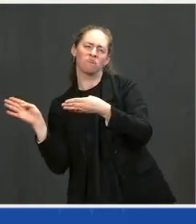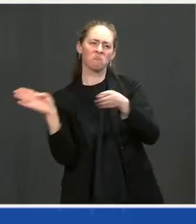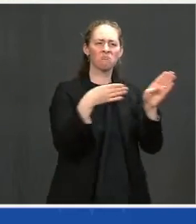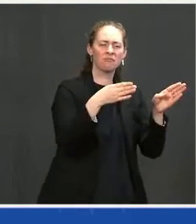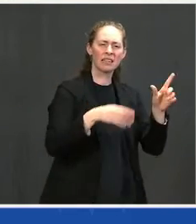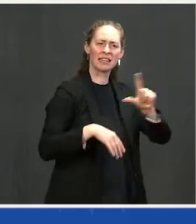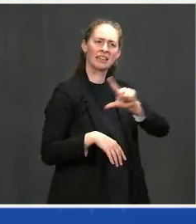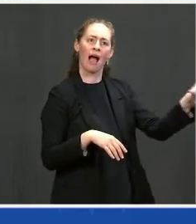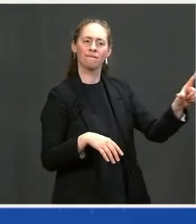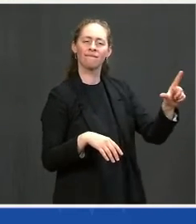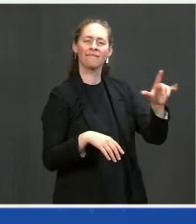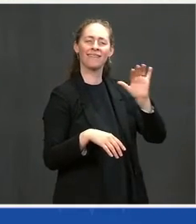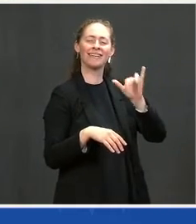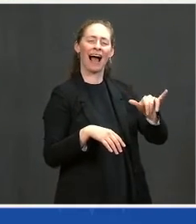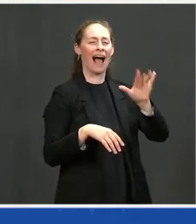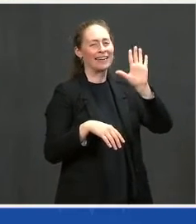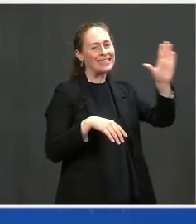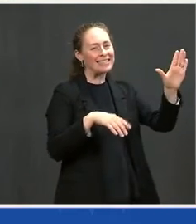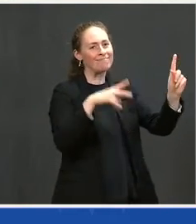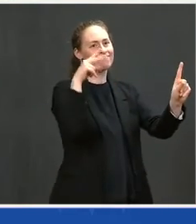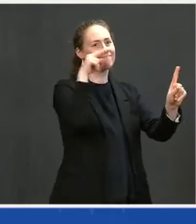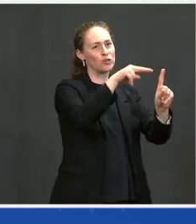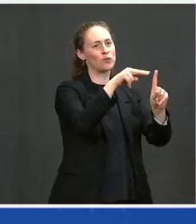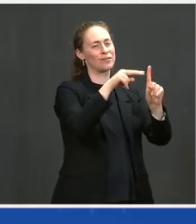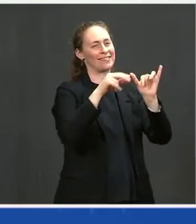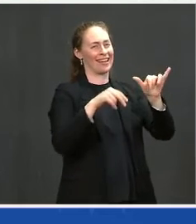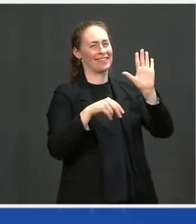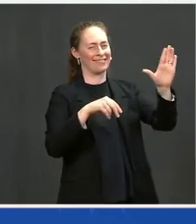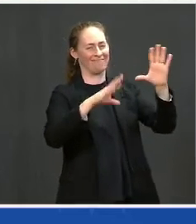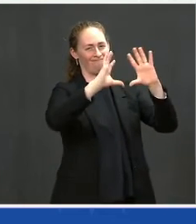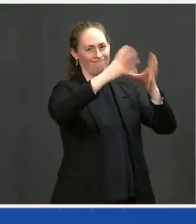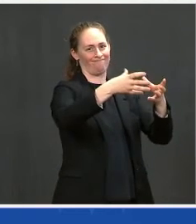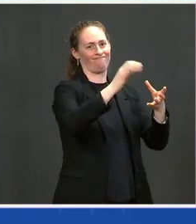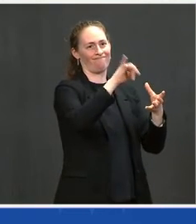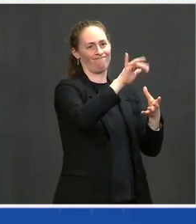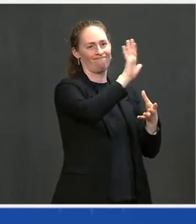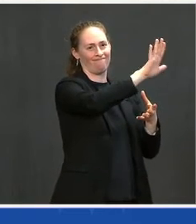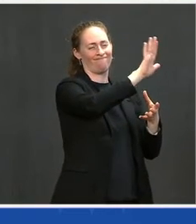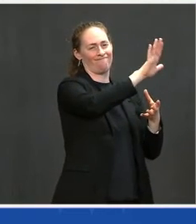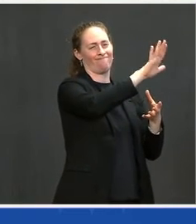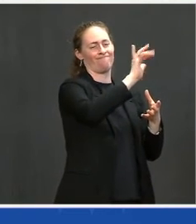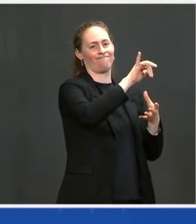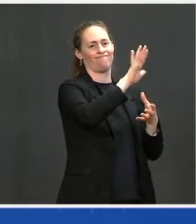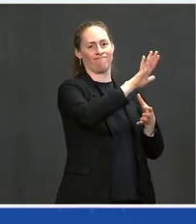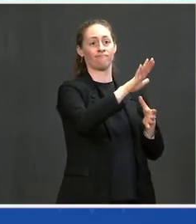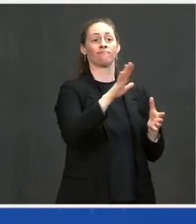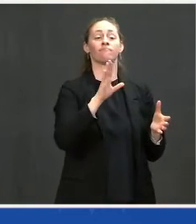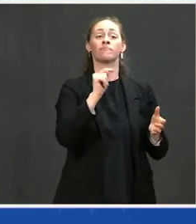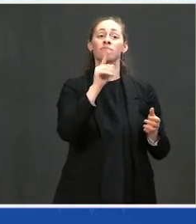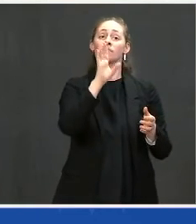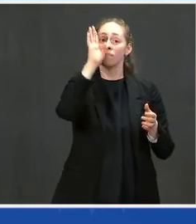Over 50% of them must be over that edge as well, because they support what I did.